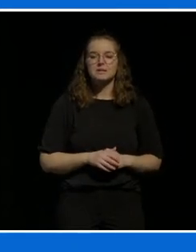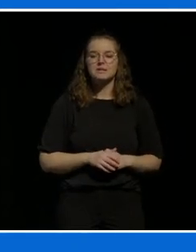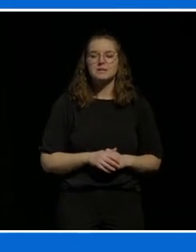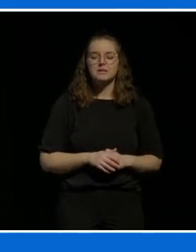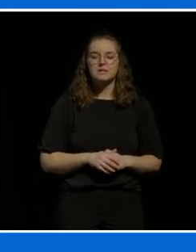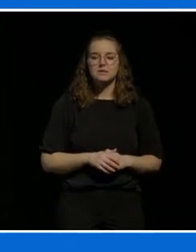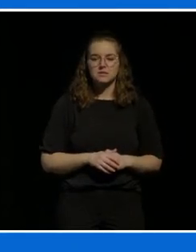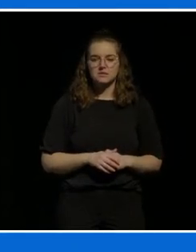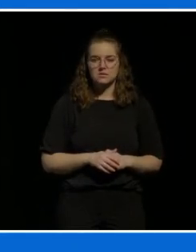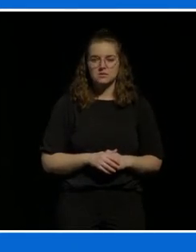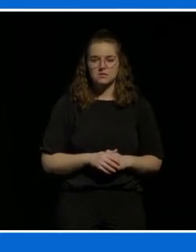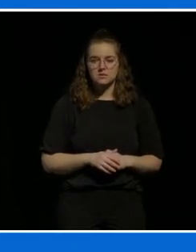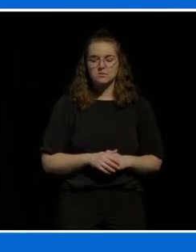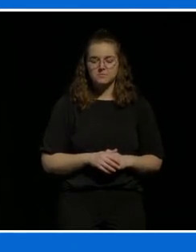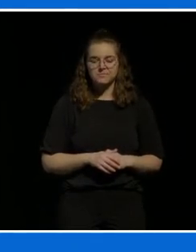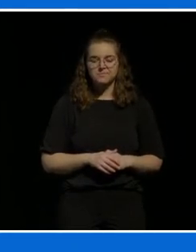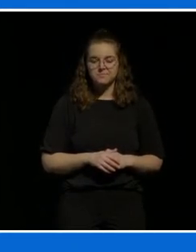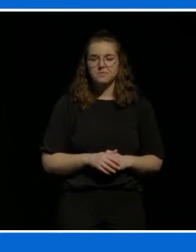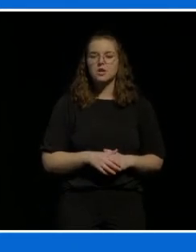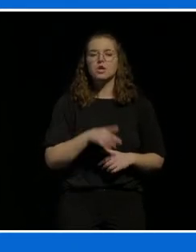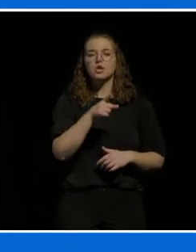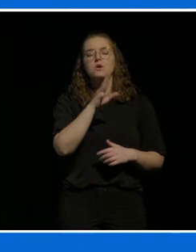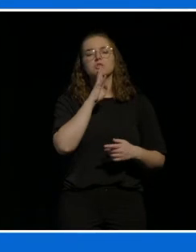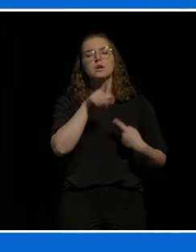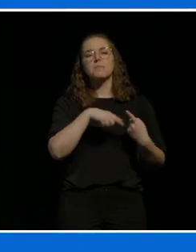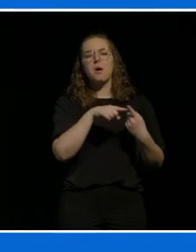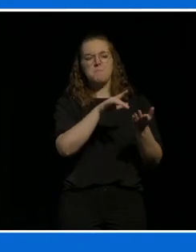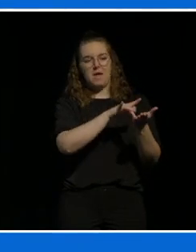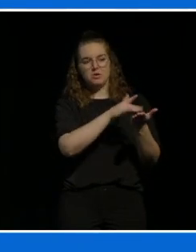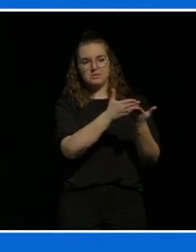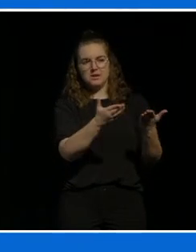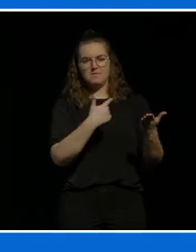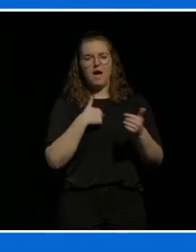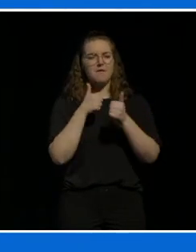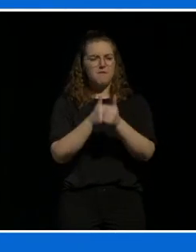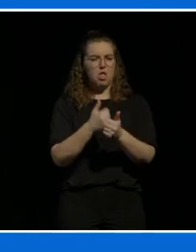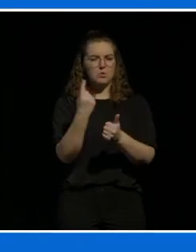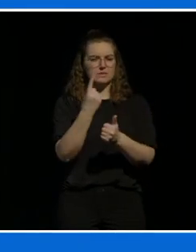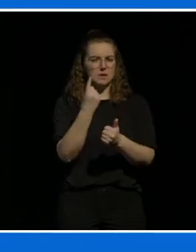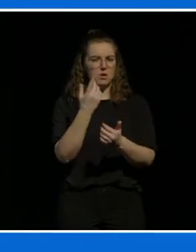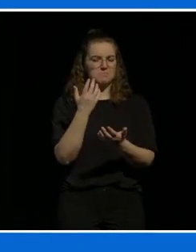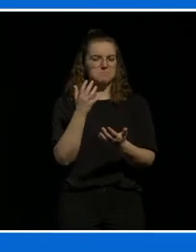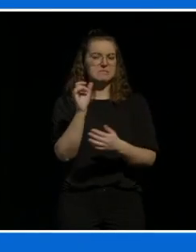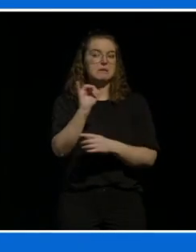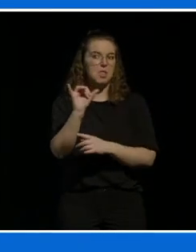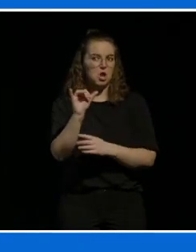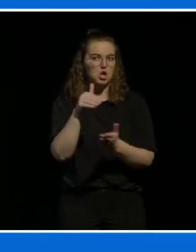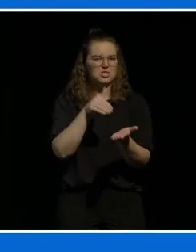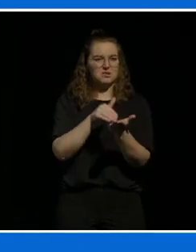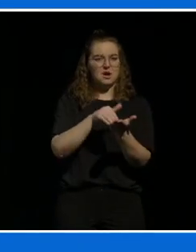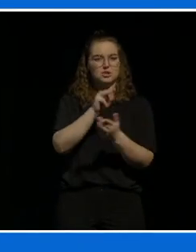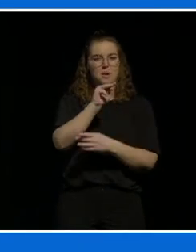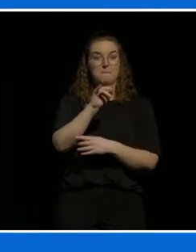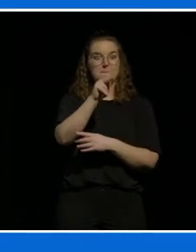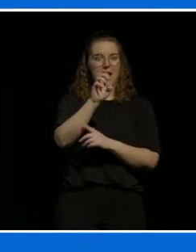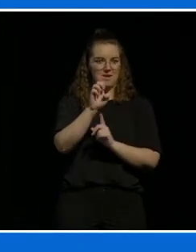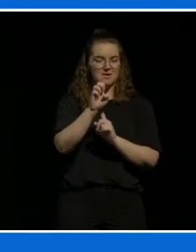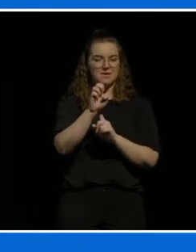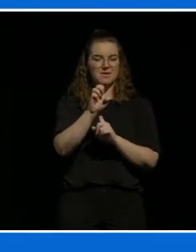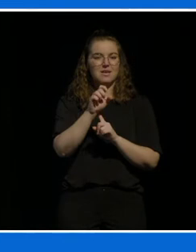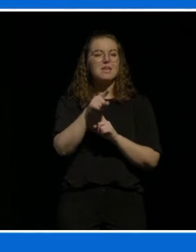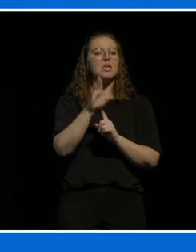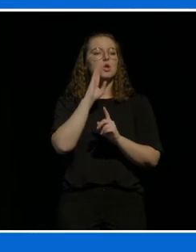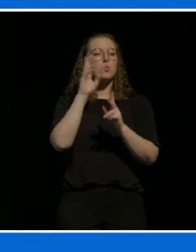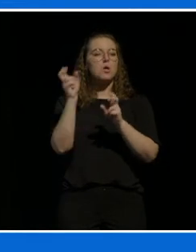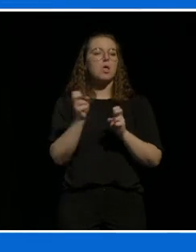you put out information about like medical stuff and all that, right? So I follow someone similar. You might know him as well, Dr. Mike. So he like sometimes upload